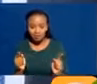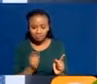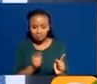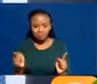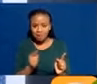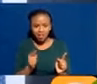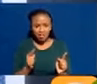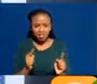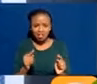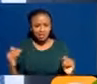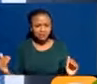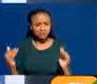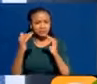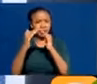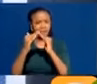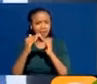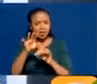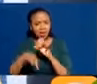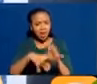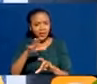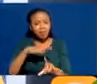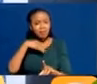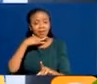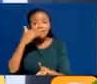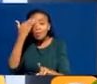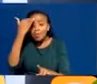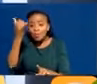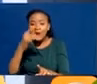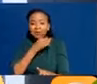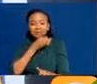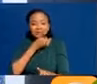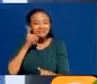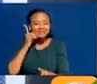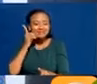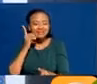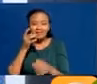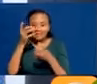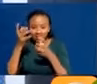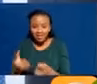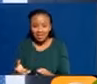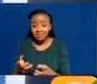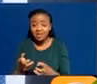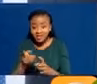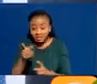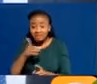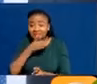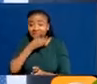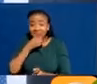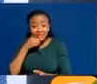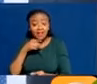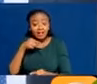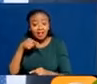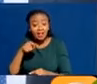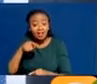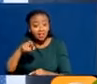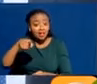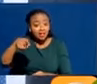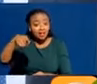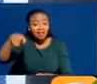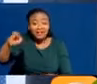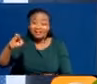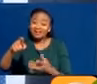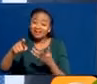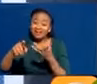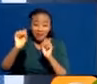number of wildlife deaths due to the drought. The continued worsening of the drought condition could